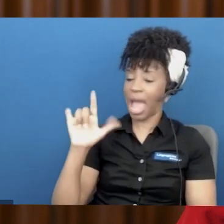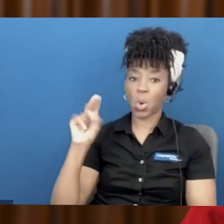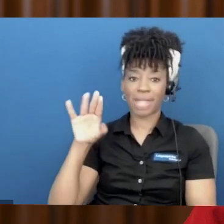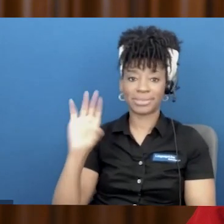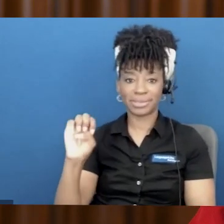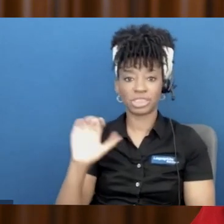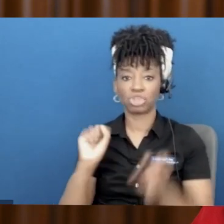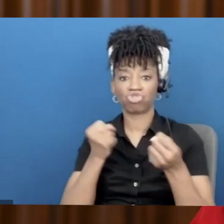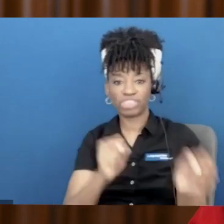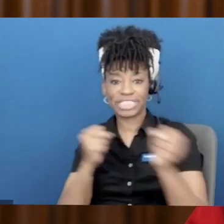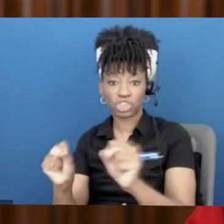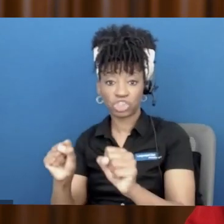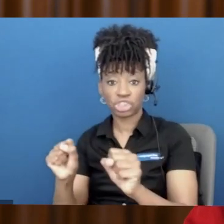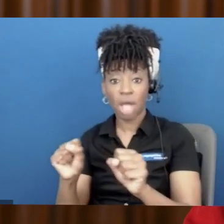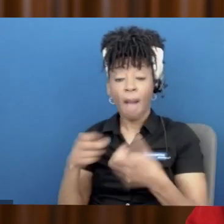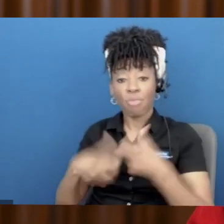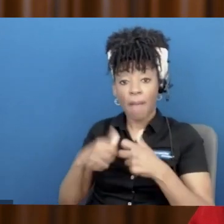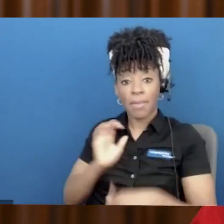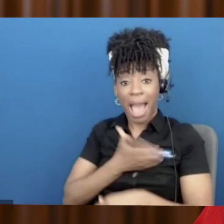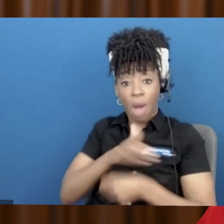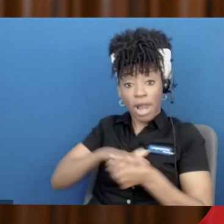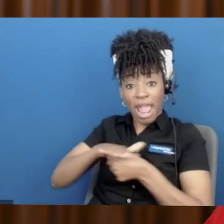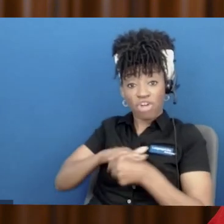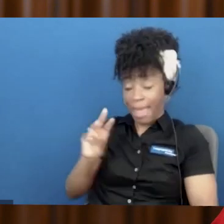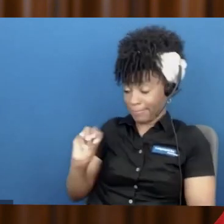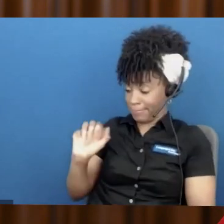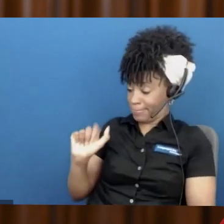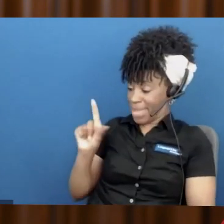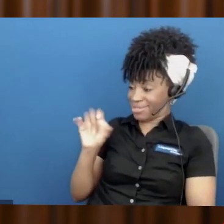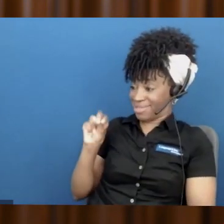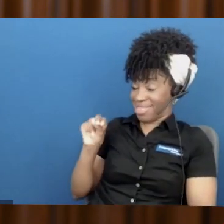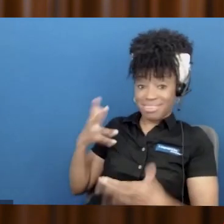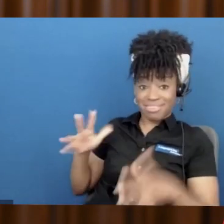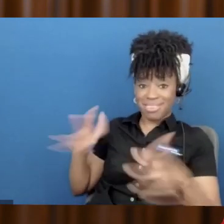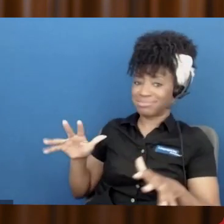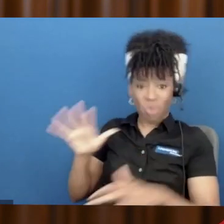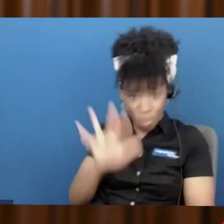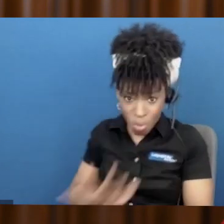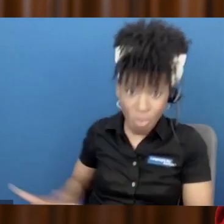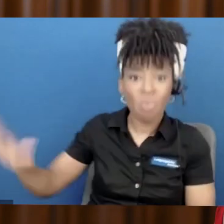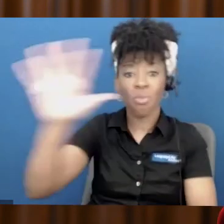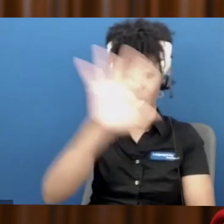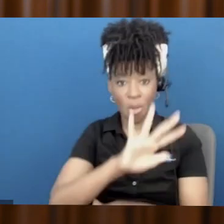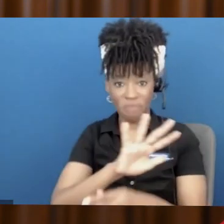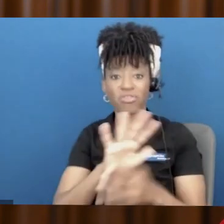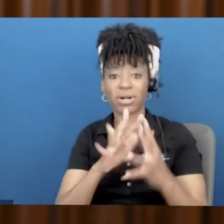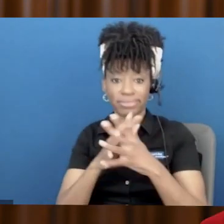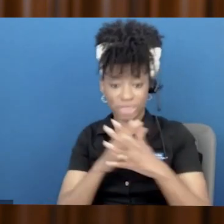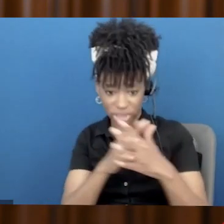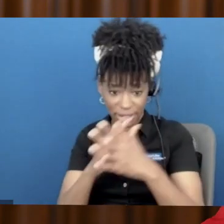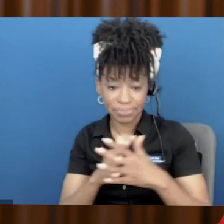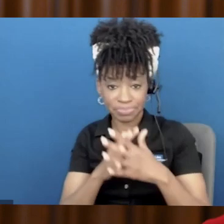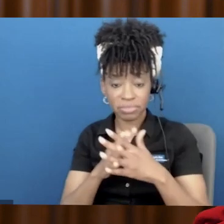is not just a Madison problem. Gun violence is on the rise in cities and towns nationwide. And gun violence in Madison is